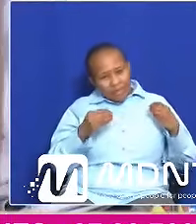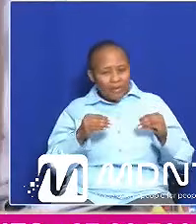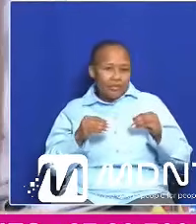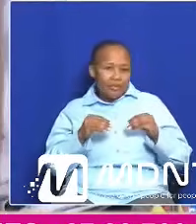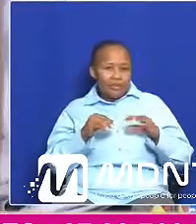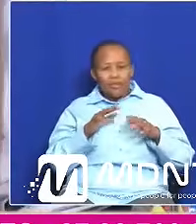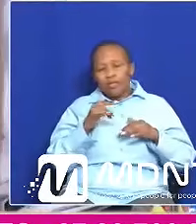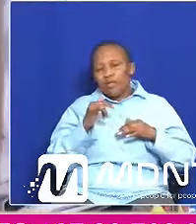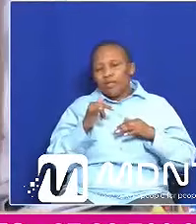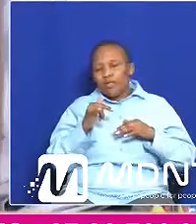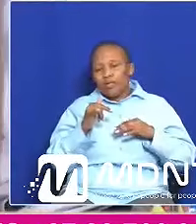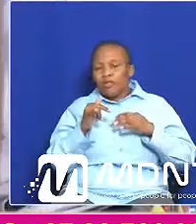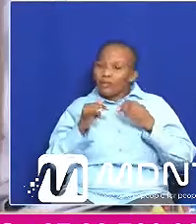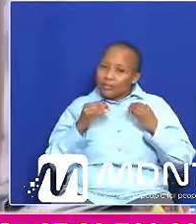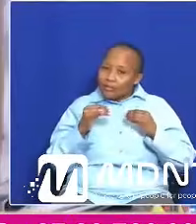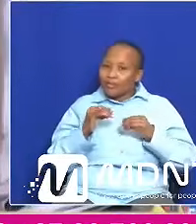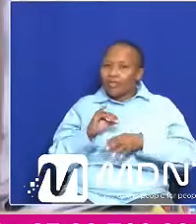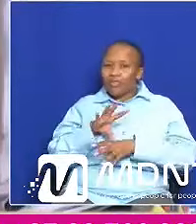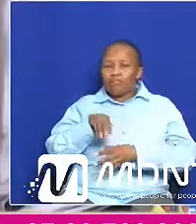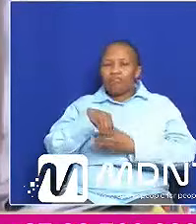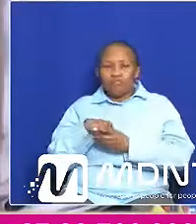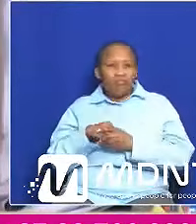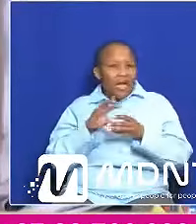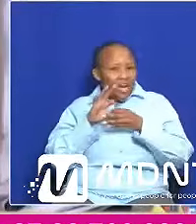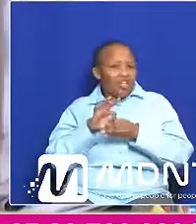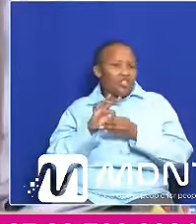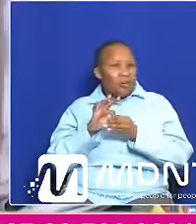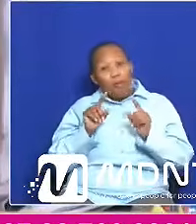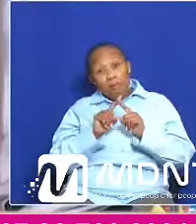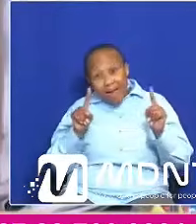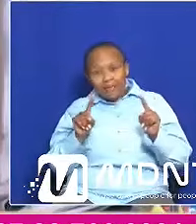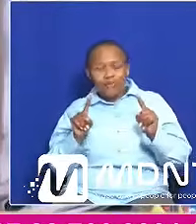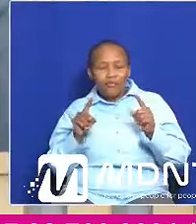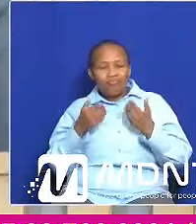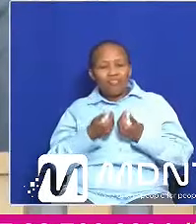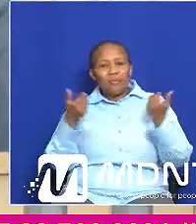of relationship that is not business. And I want to get a sense of what?